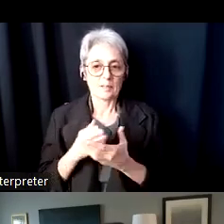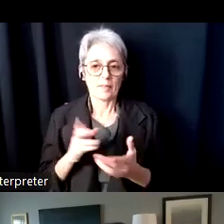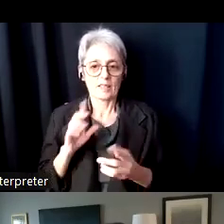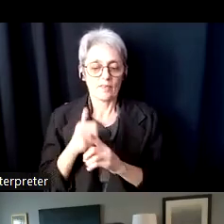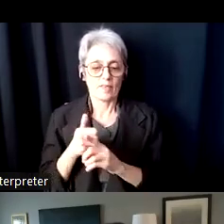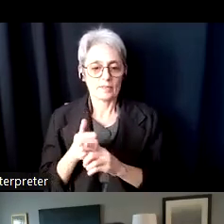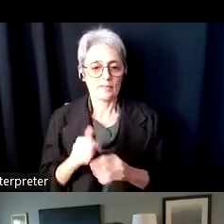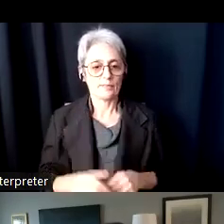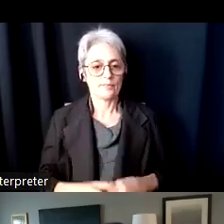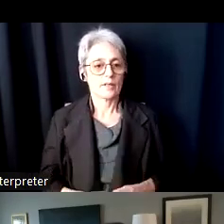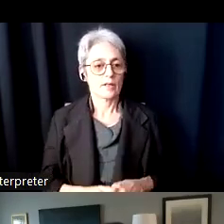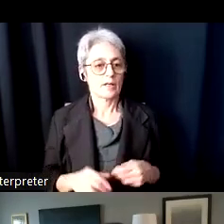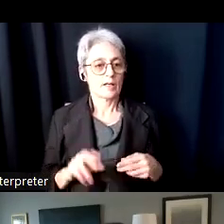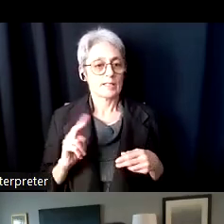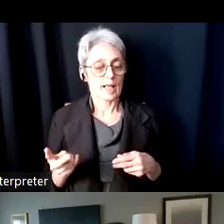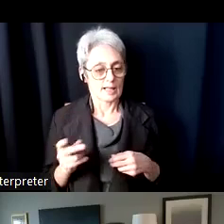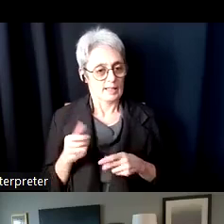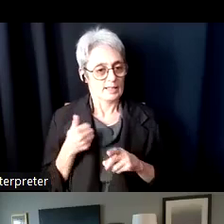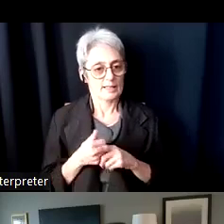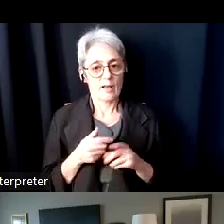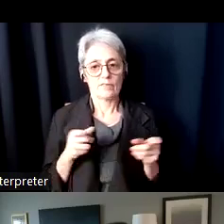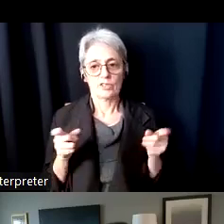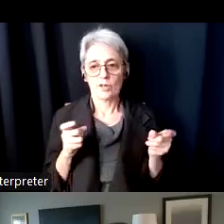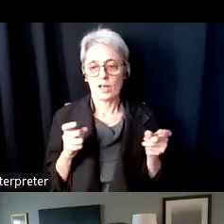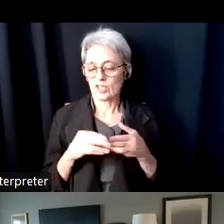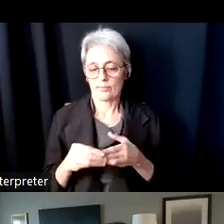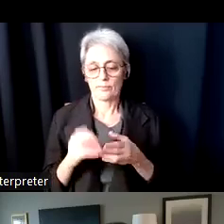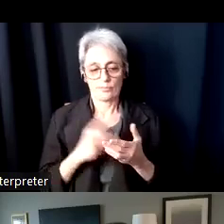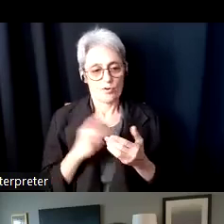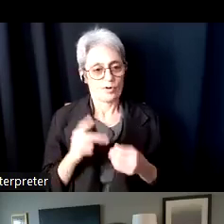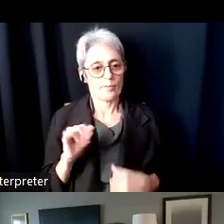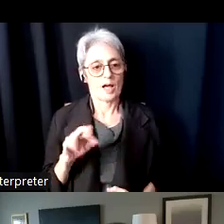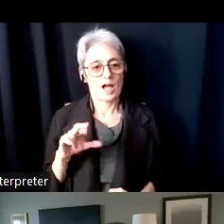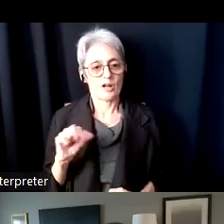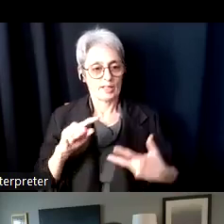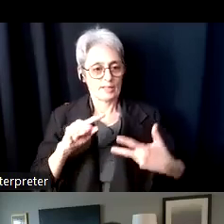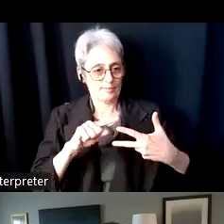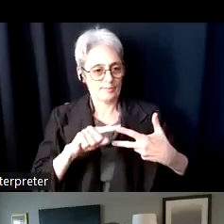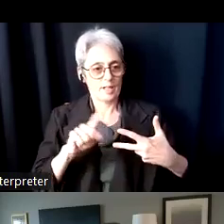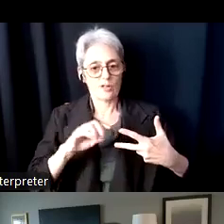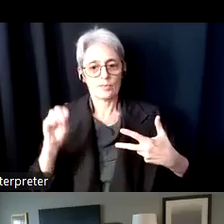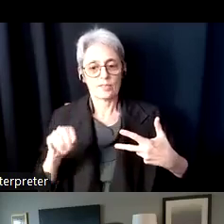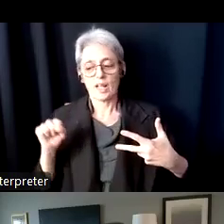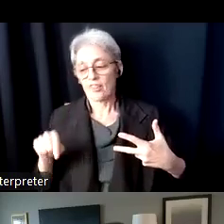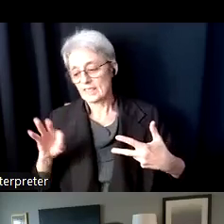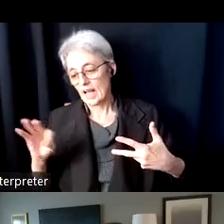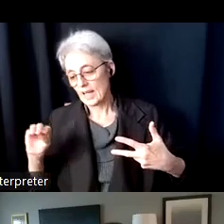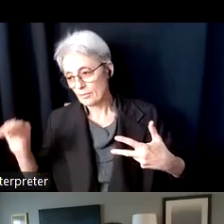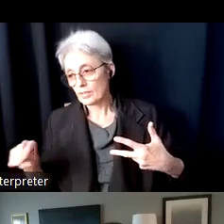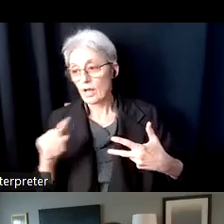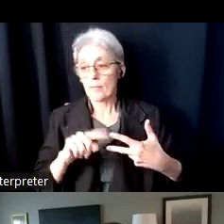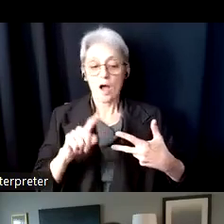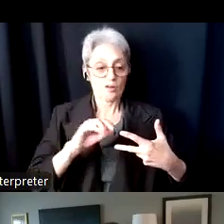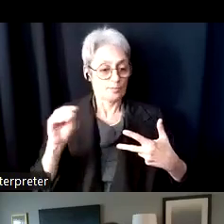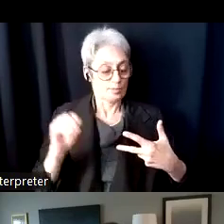Secondly is the self-direction program, which is IRIS, and there are 100%, this is 99%, but 100% of individuals in this